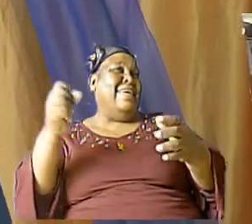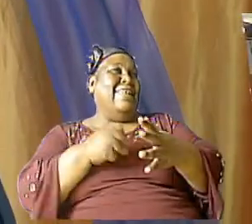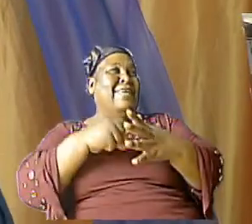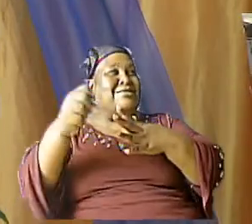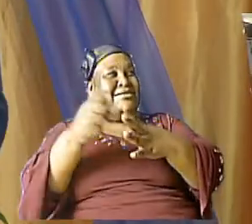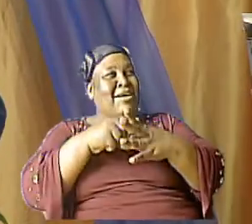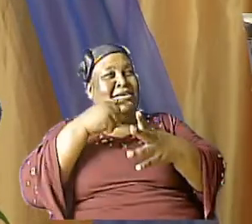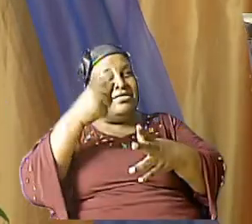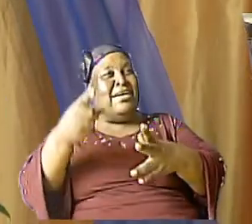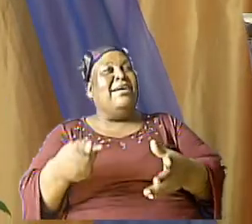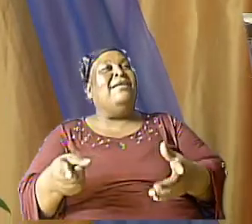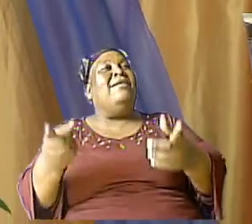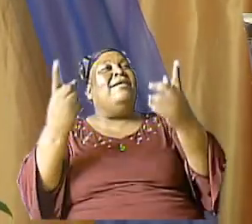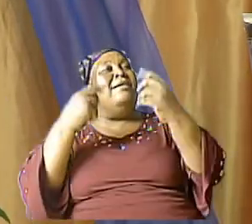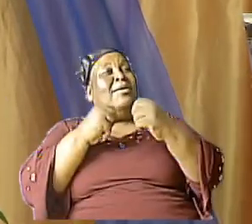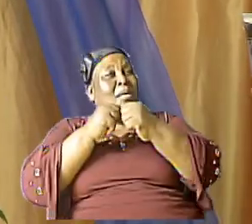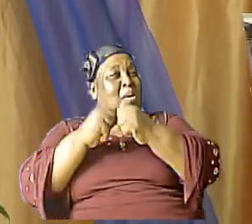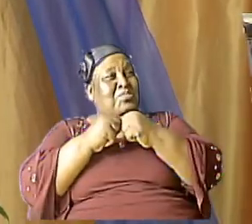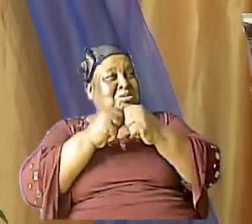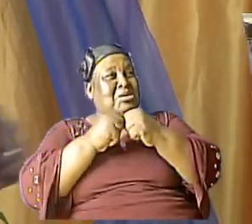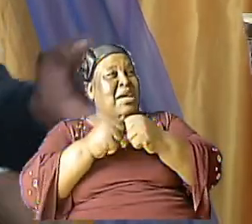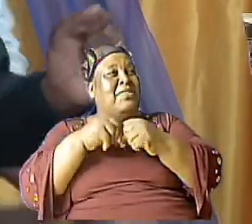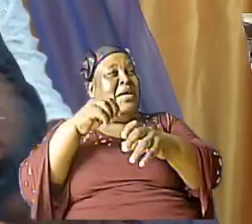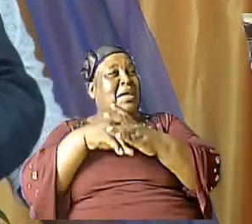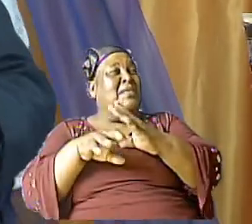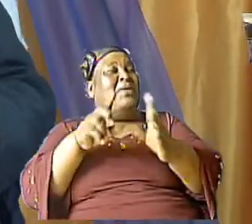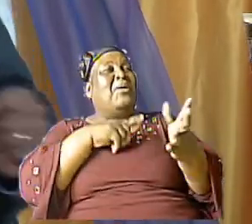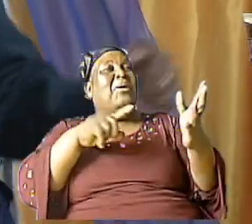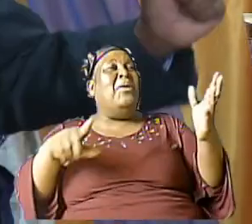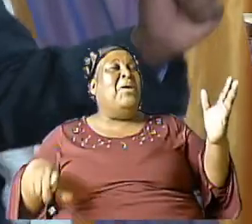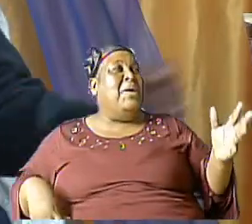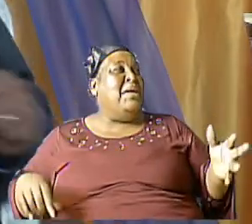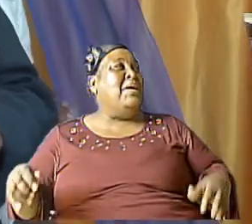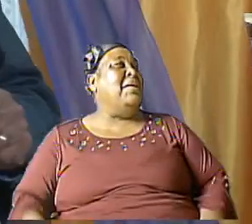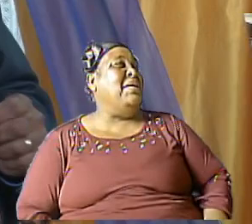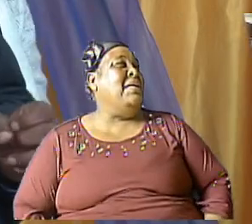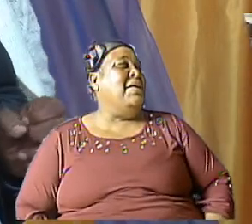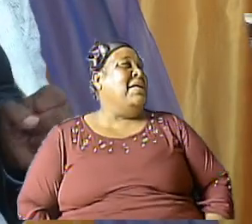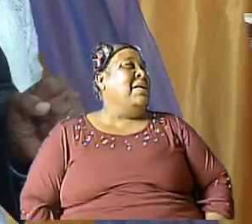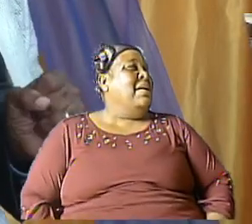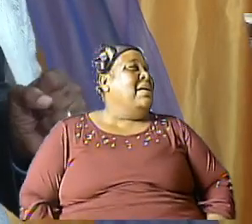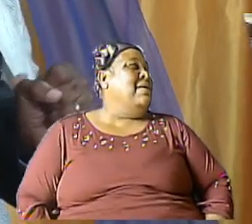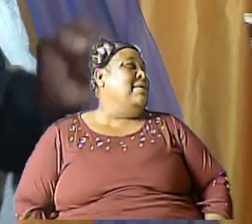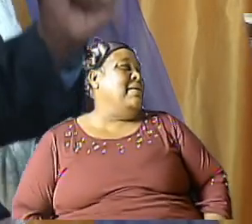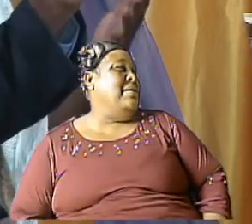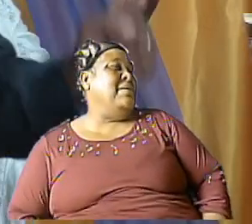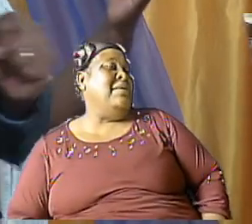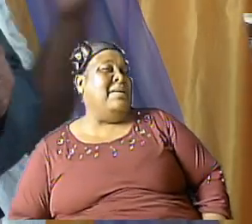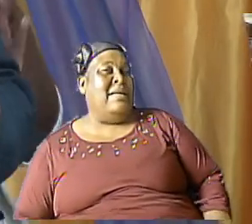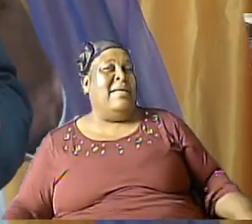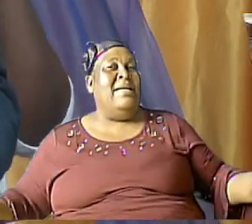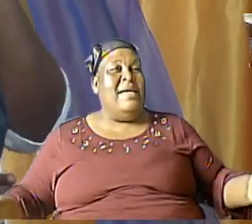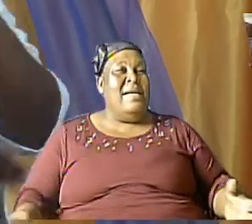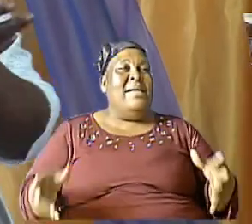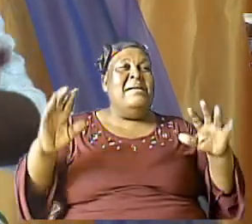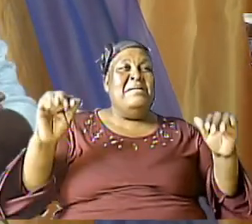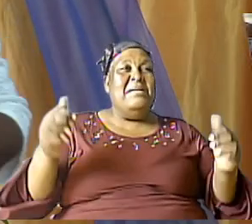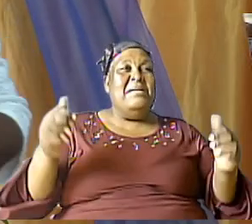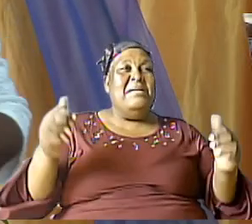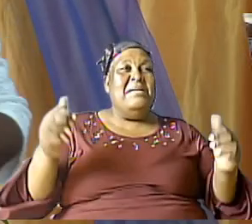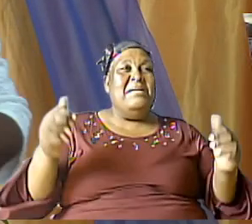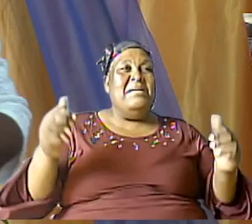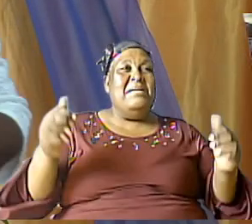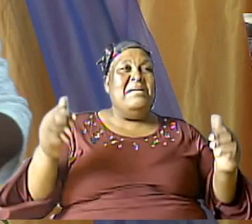get together. Get together in the Lord. Let us all get together in the Lord. Let us greet one another